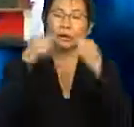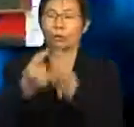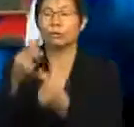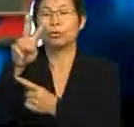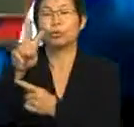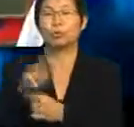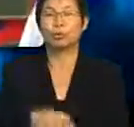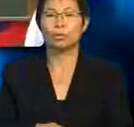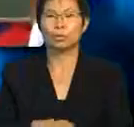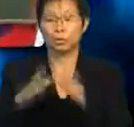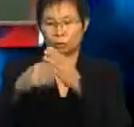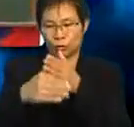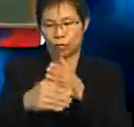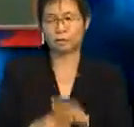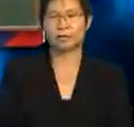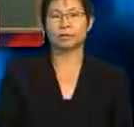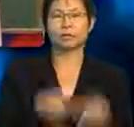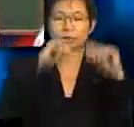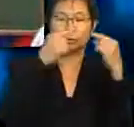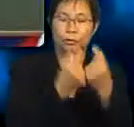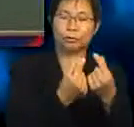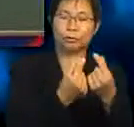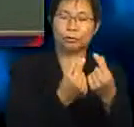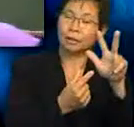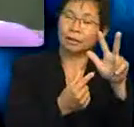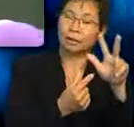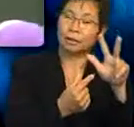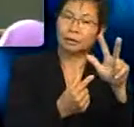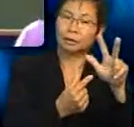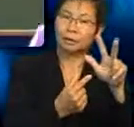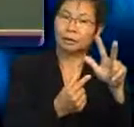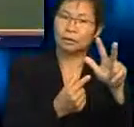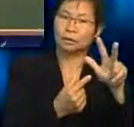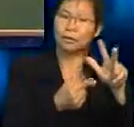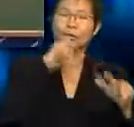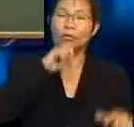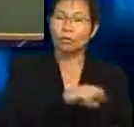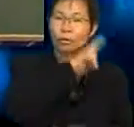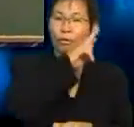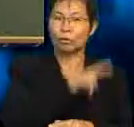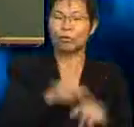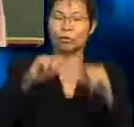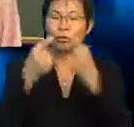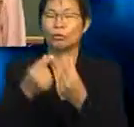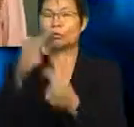Bird. Okay, group 2? Fish. What about group 3? A frog.